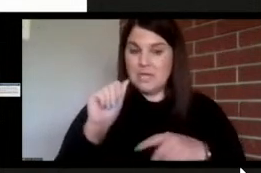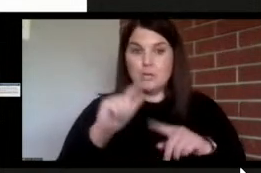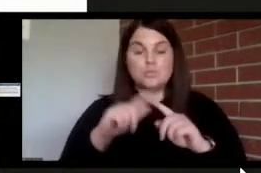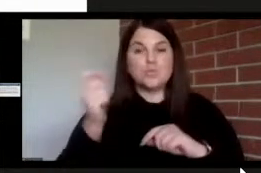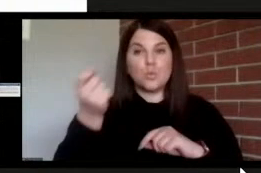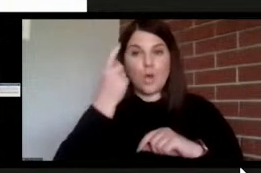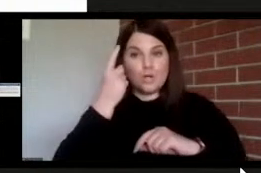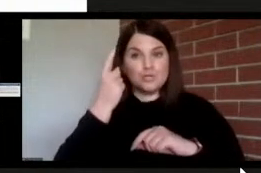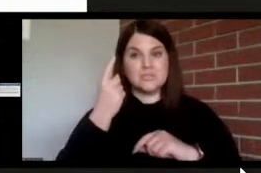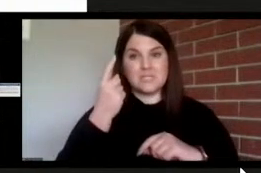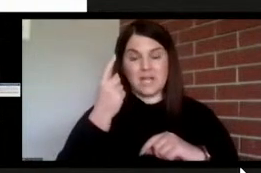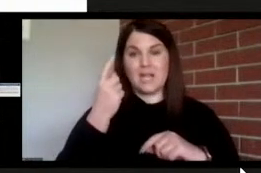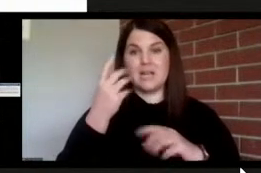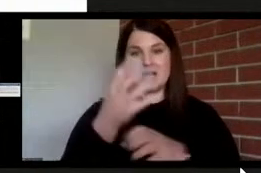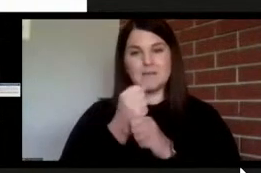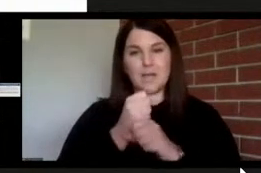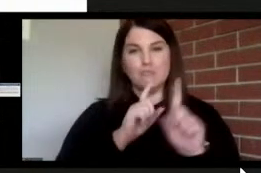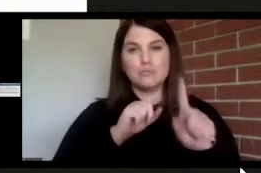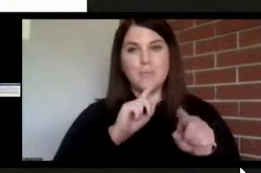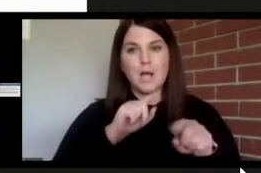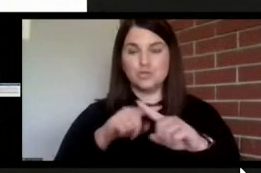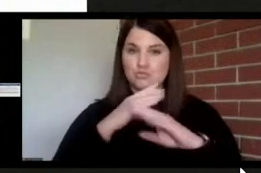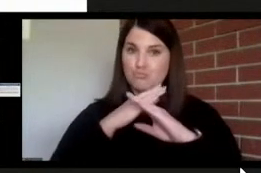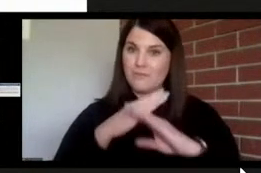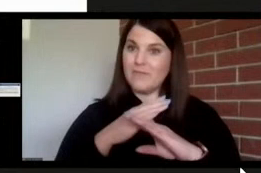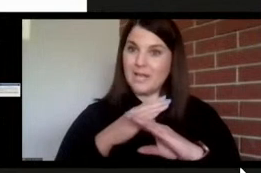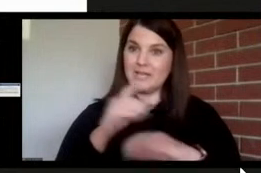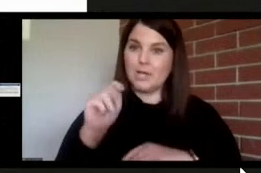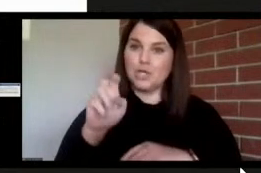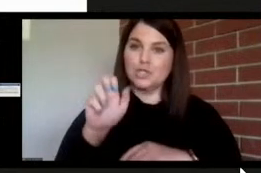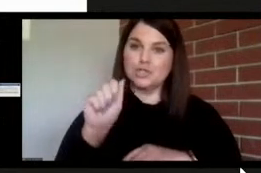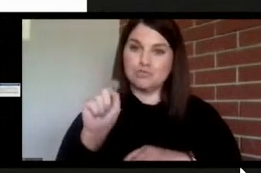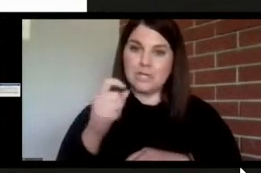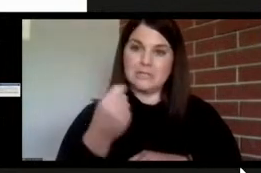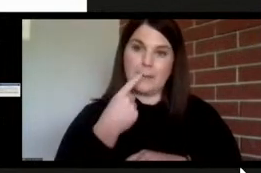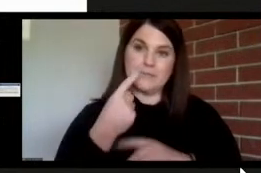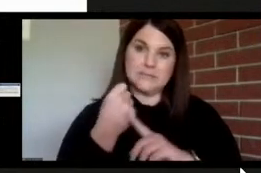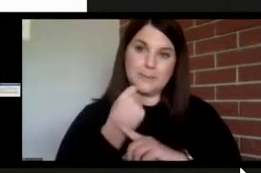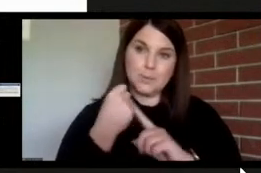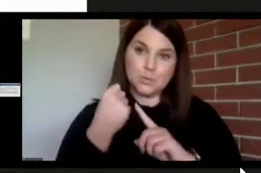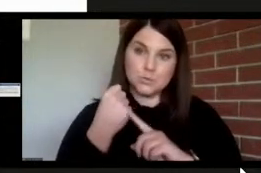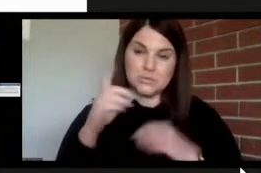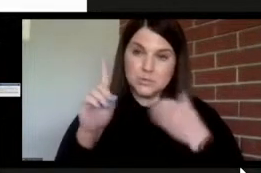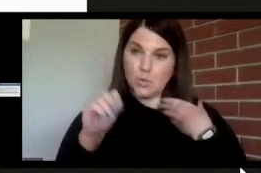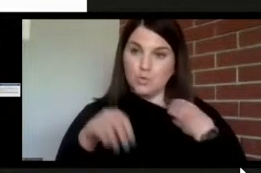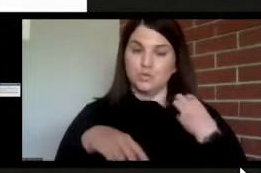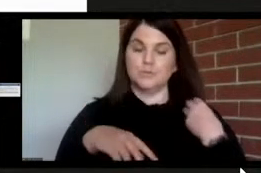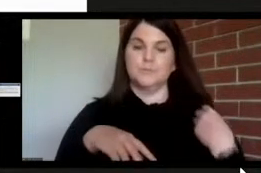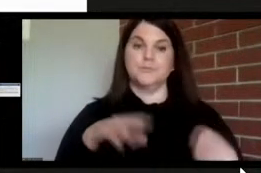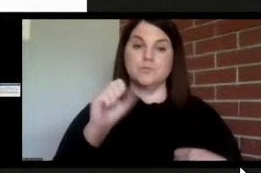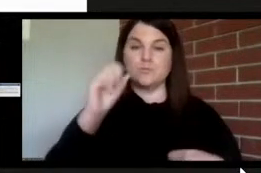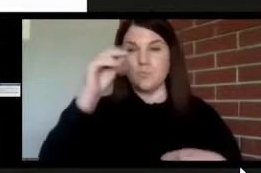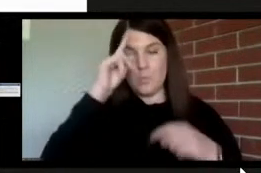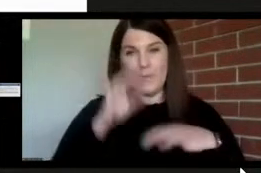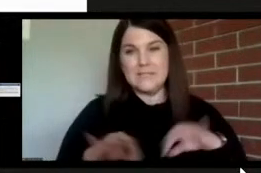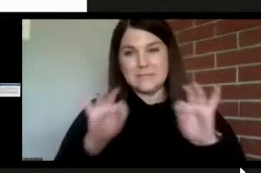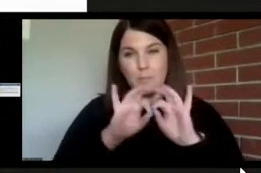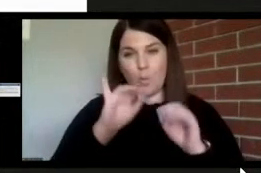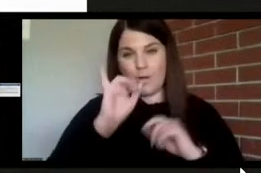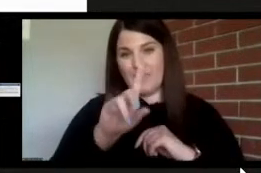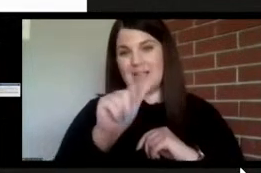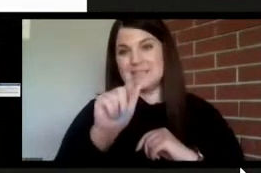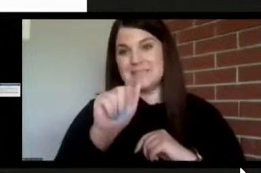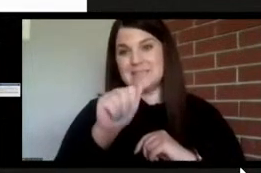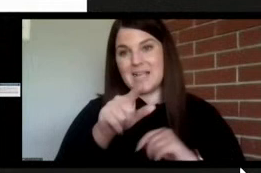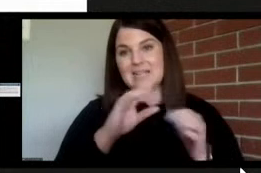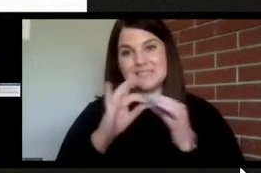and drive responses to prevent and treat substance use disorders. So we also think it's important that this data is linked to